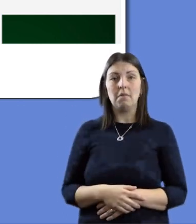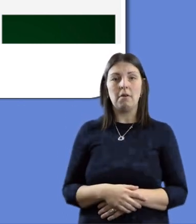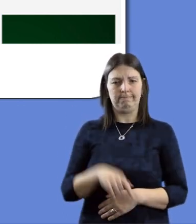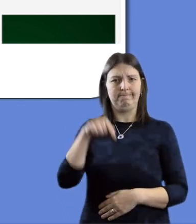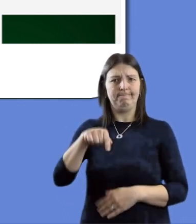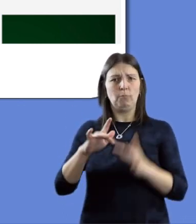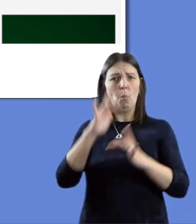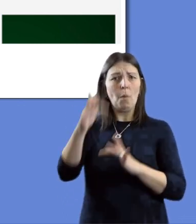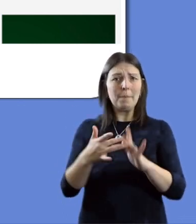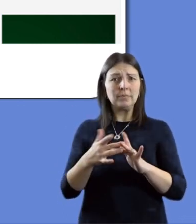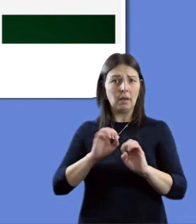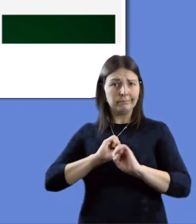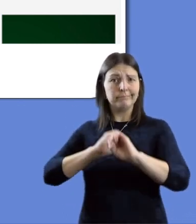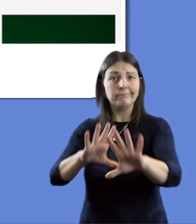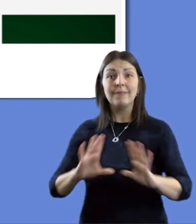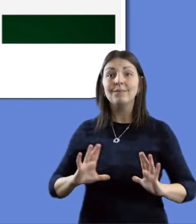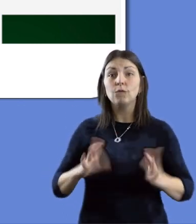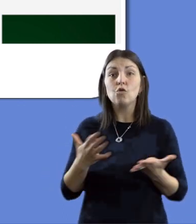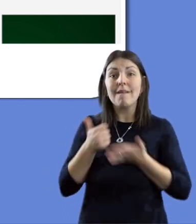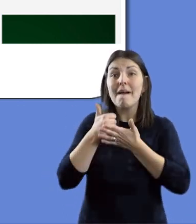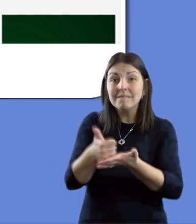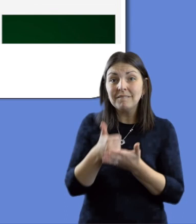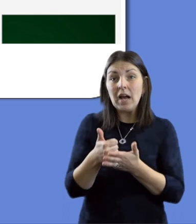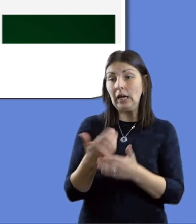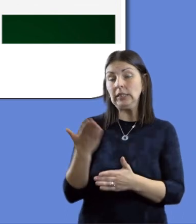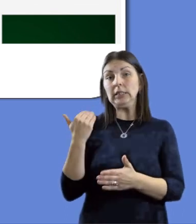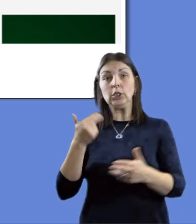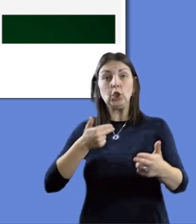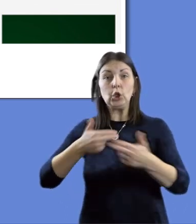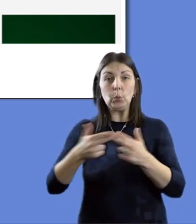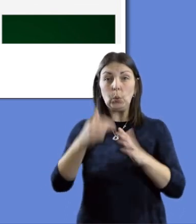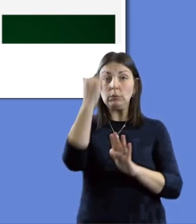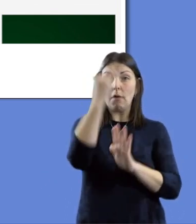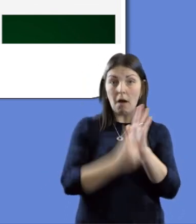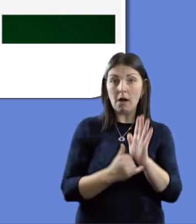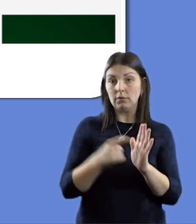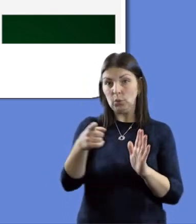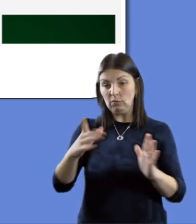cybersecurity advice, latest news articles so you can be prepared for any cyber threats you may face.